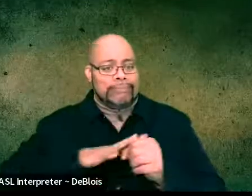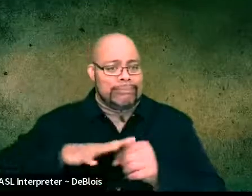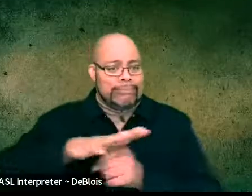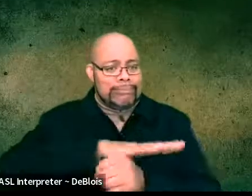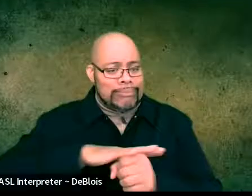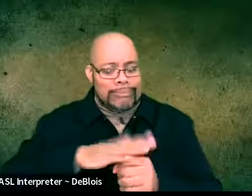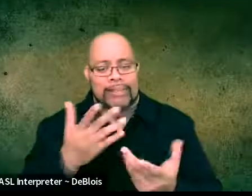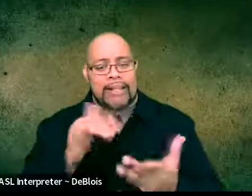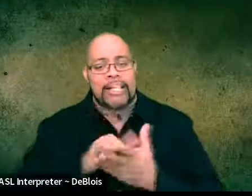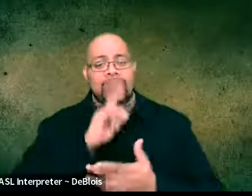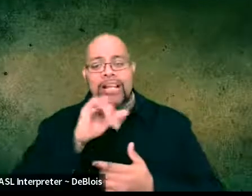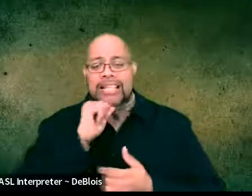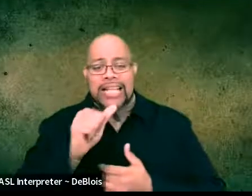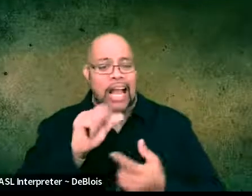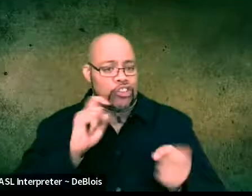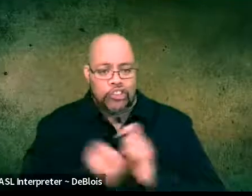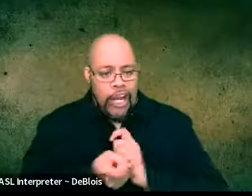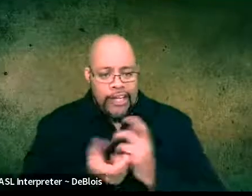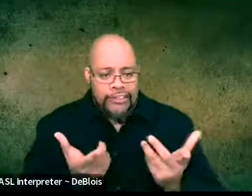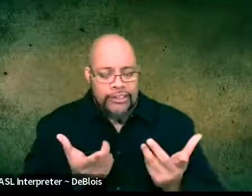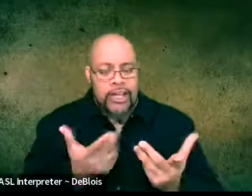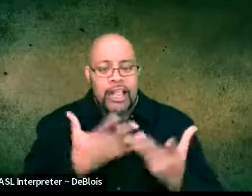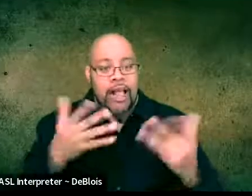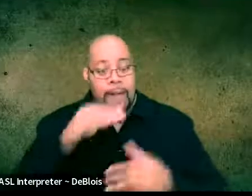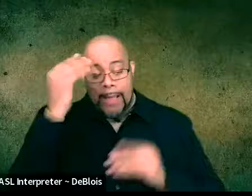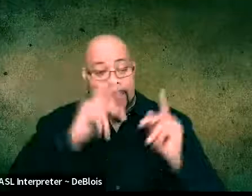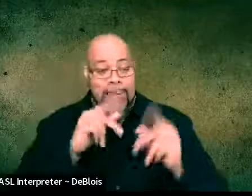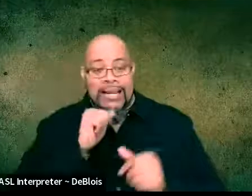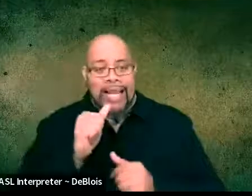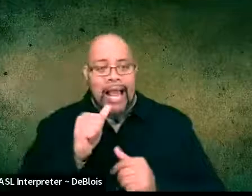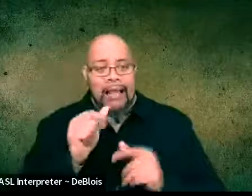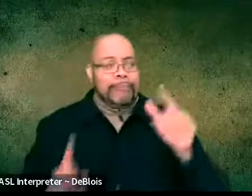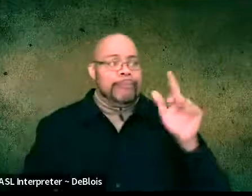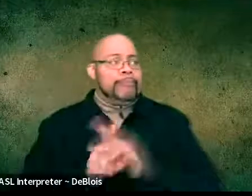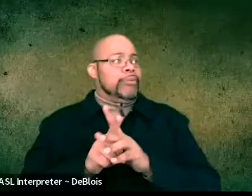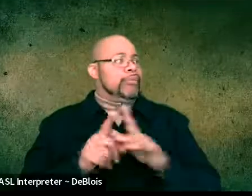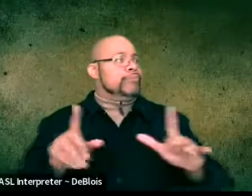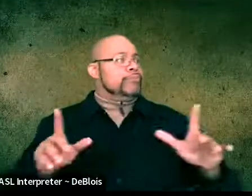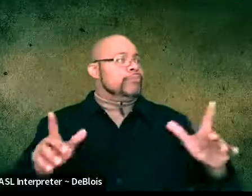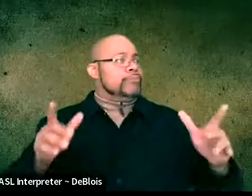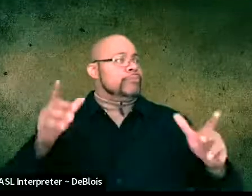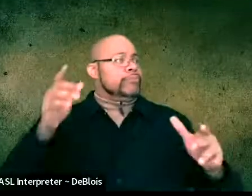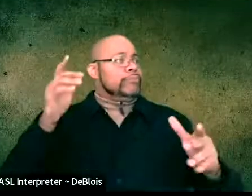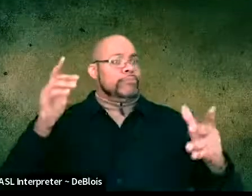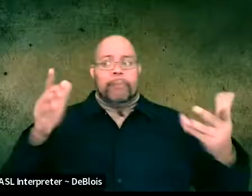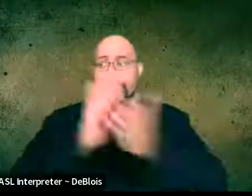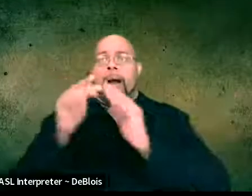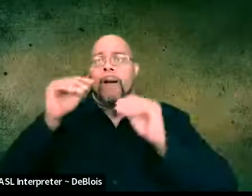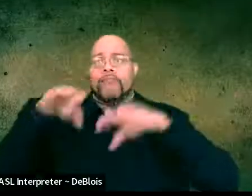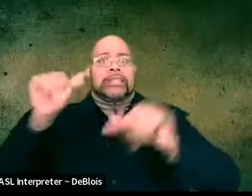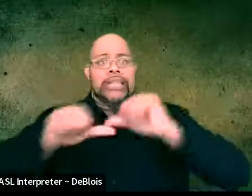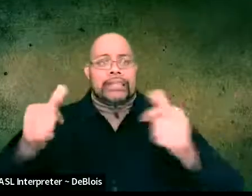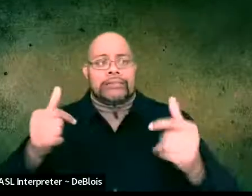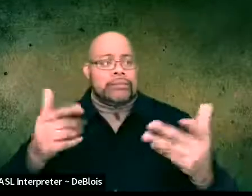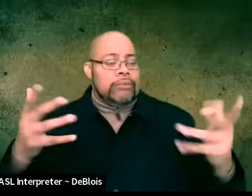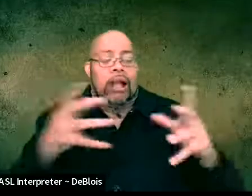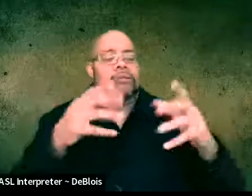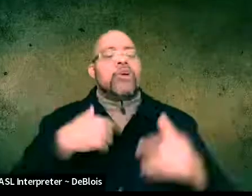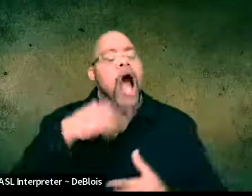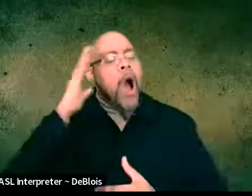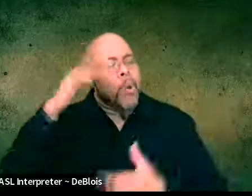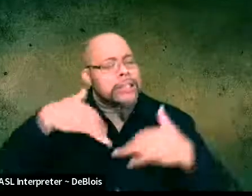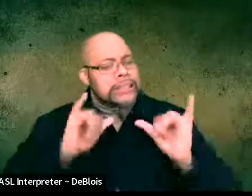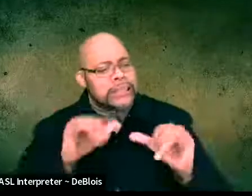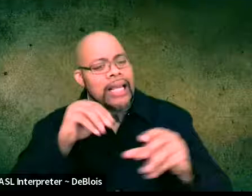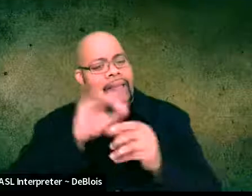spaces, and that's really not going to change. A lot of Black people aren't just going to come out of nowhere and be marine scientists. So I'm still going to be